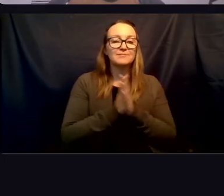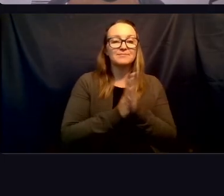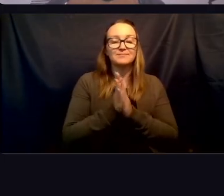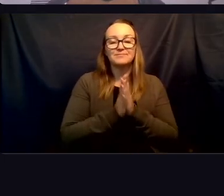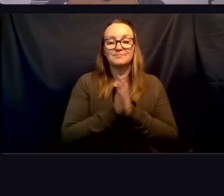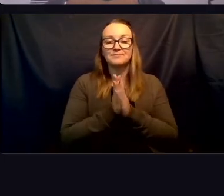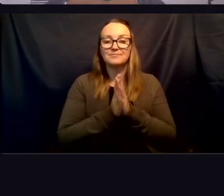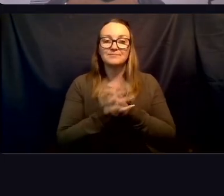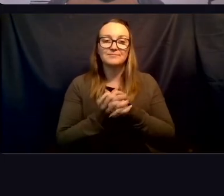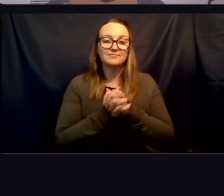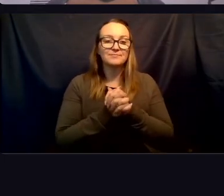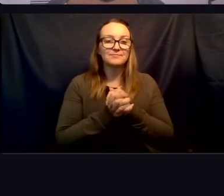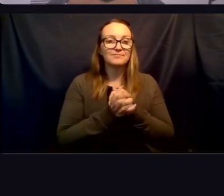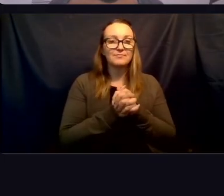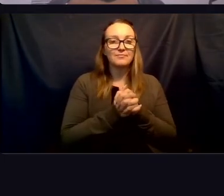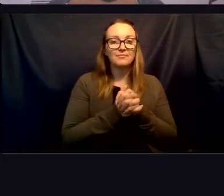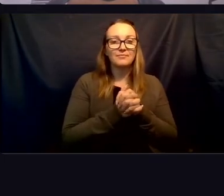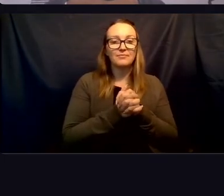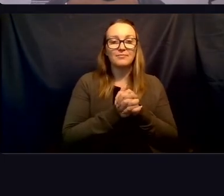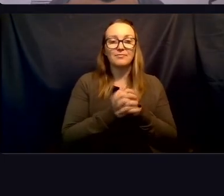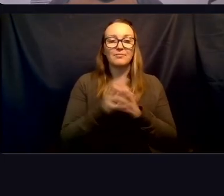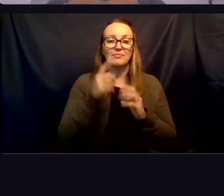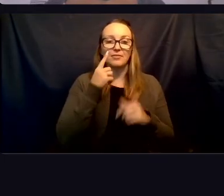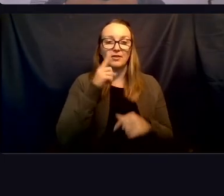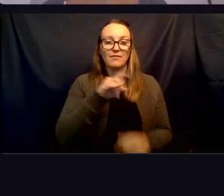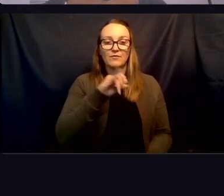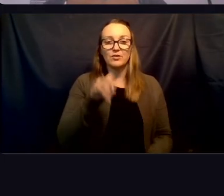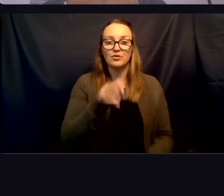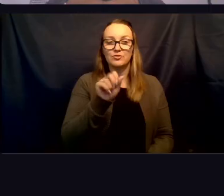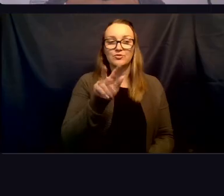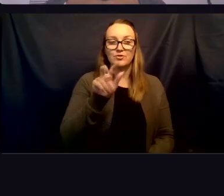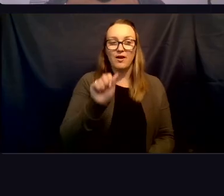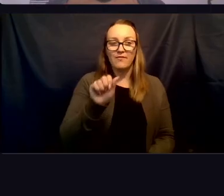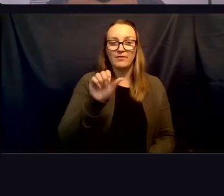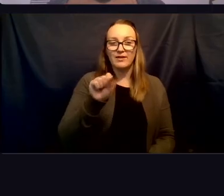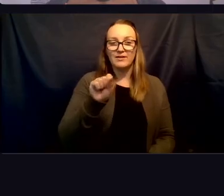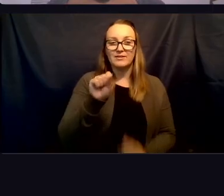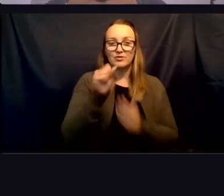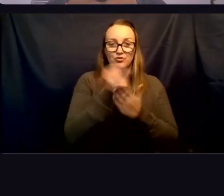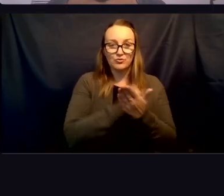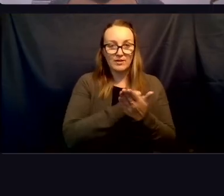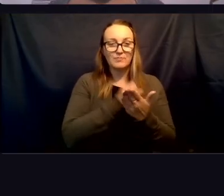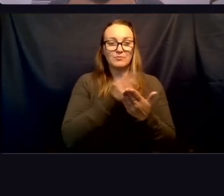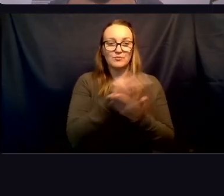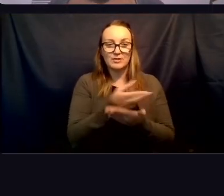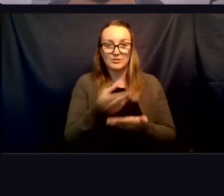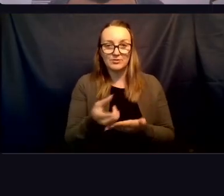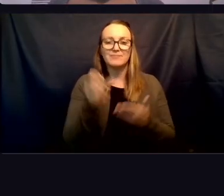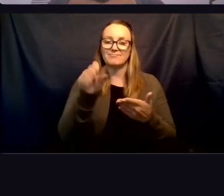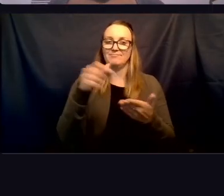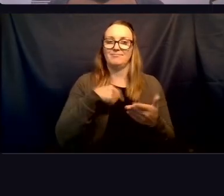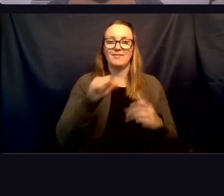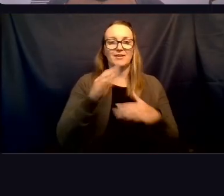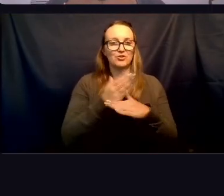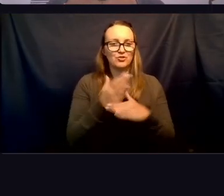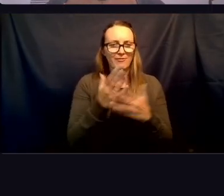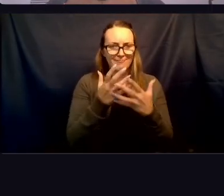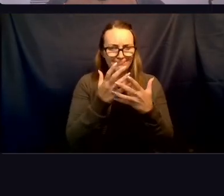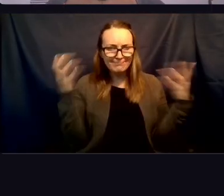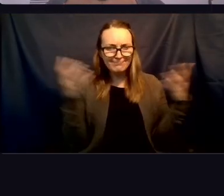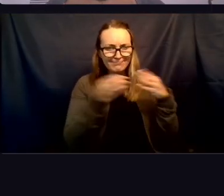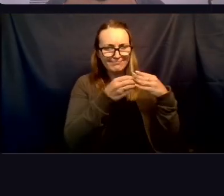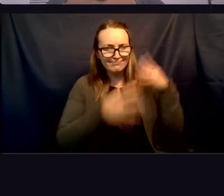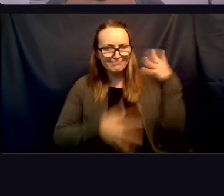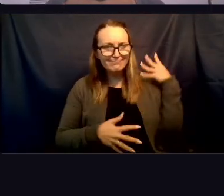right. As far as the JavaScript resources, yes, I can share a ton of JavaScript resources. Let me go ahead